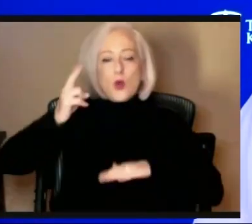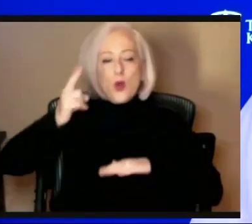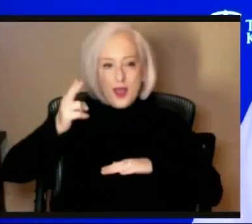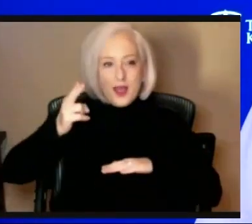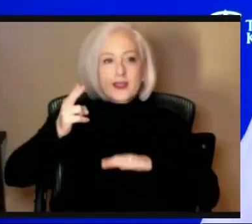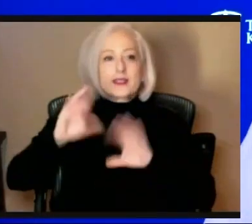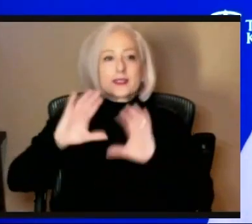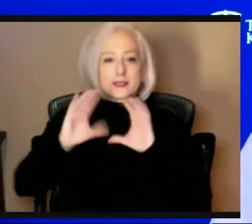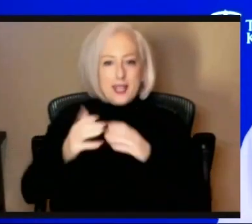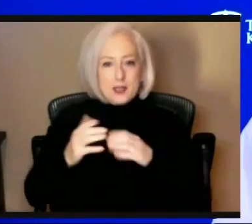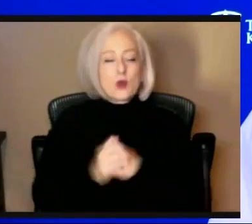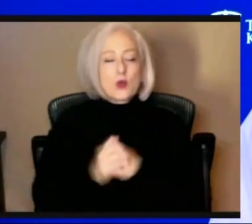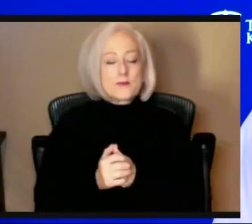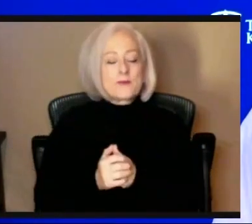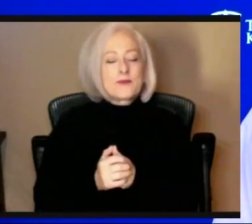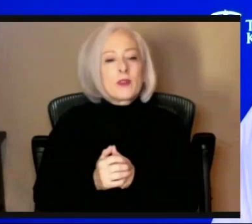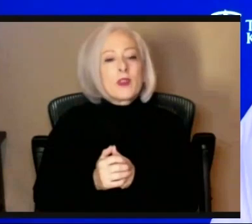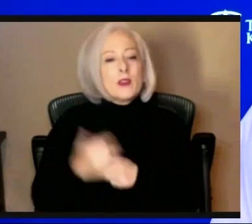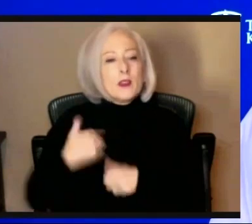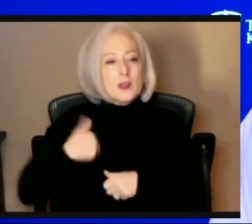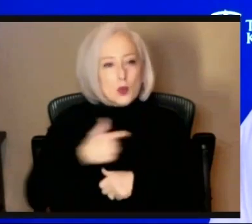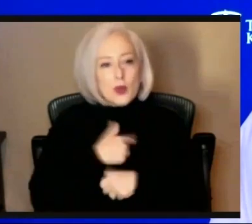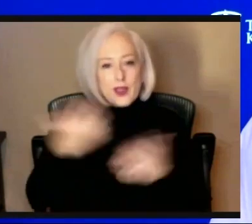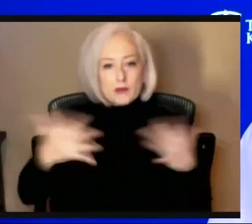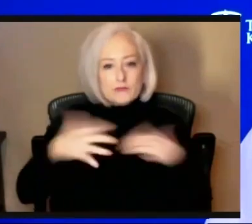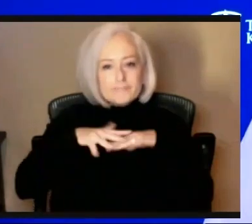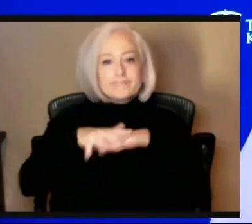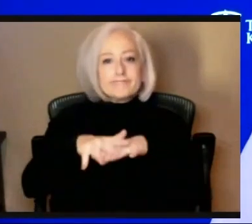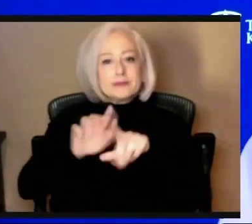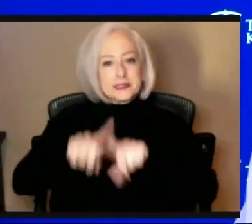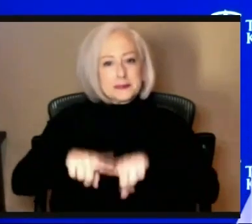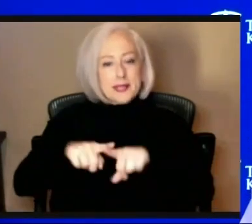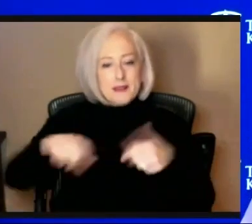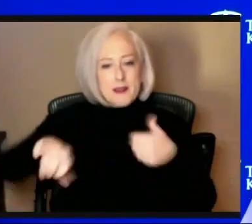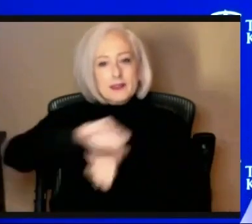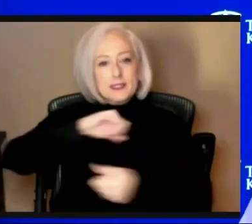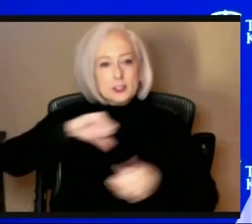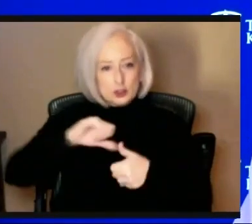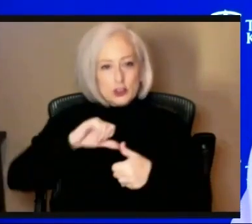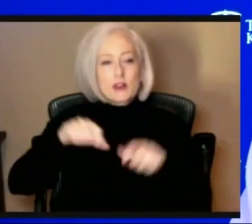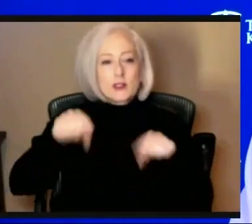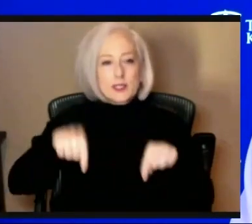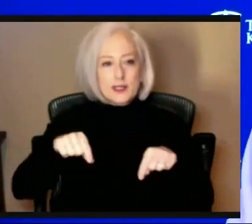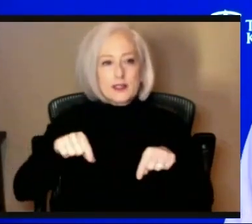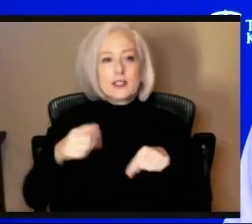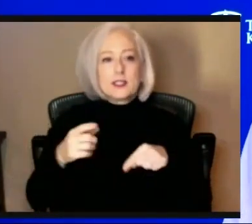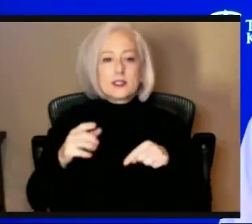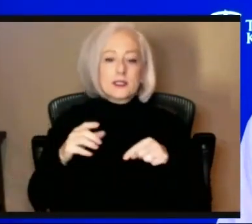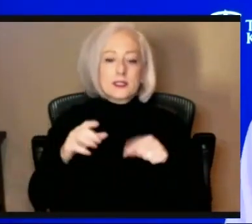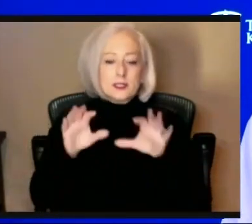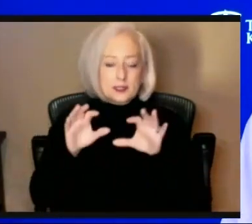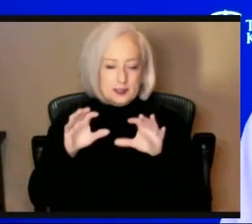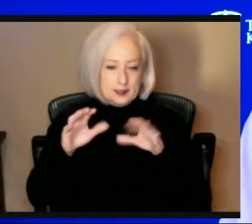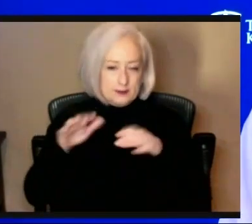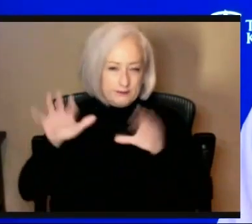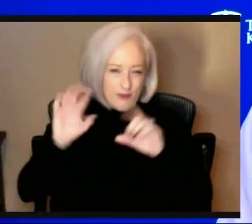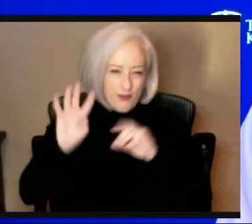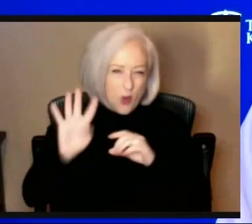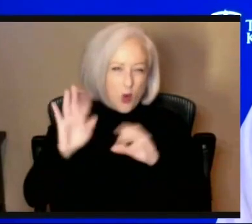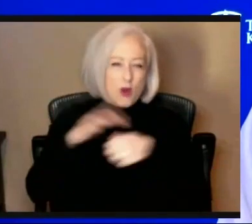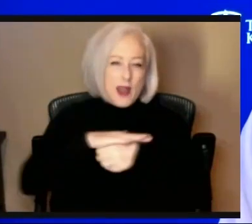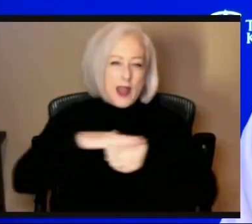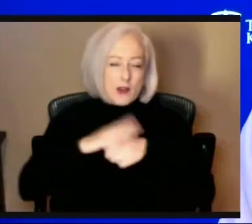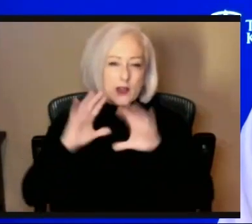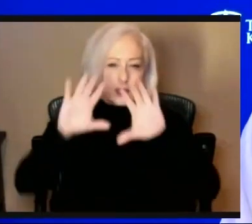because we are so integrated and so dependent on one another, especially in these core four. So I think you're exactly right. But Steve, we were talking right before the